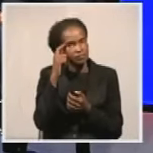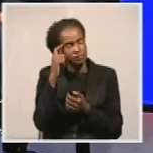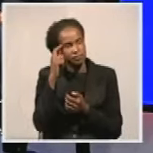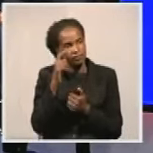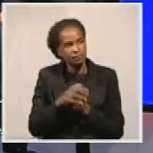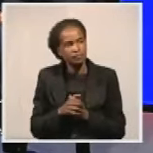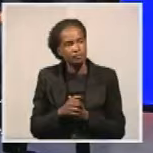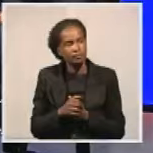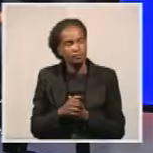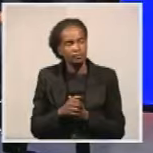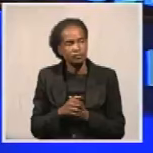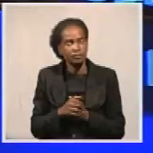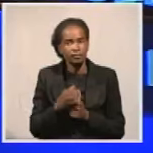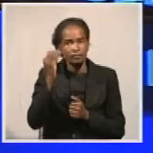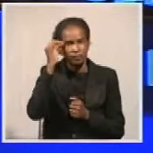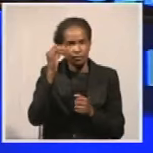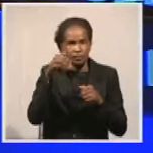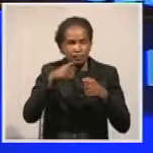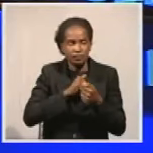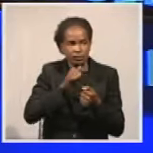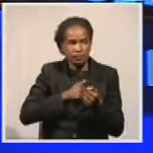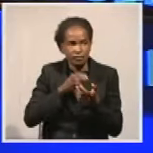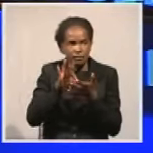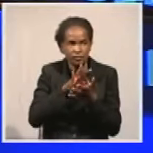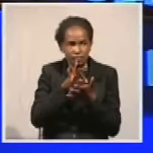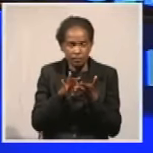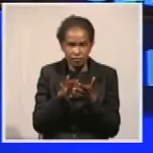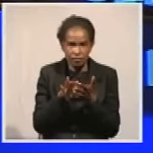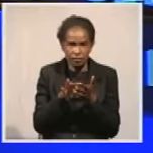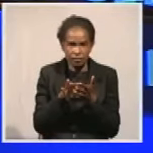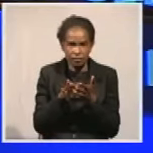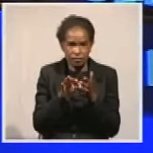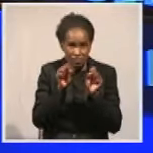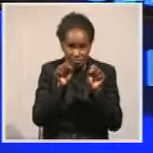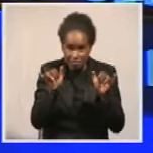know, our election system is